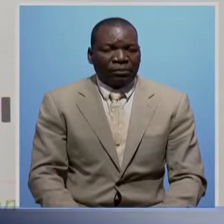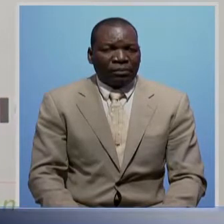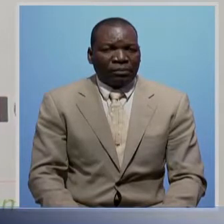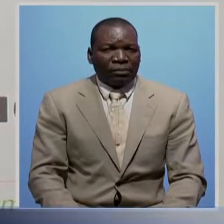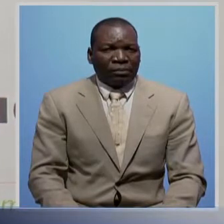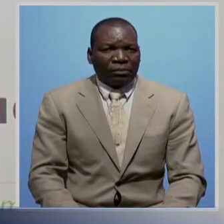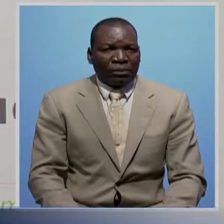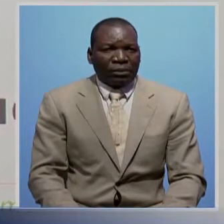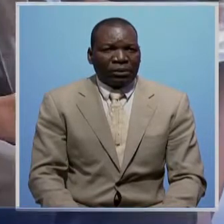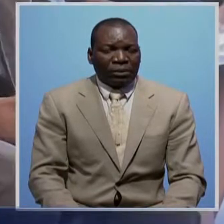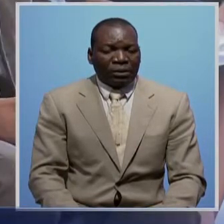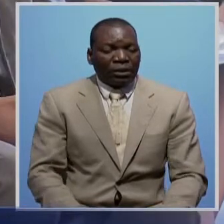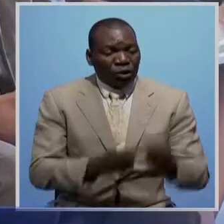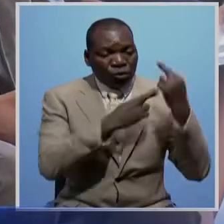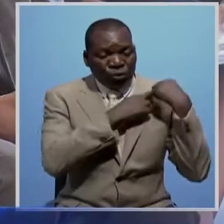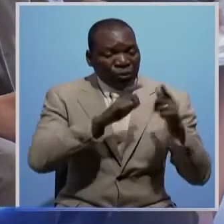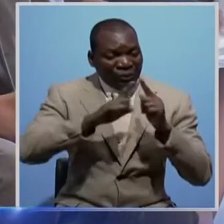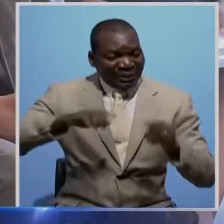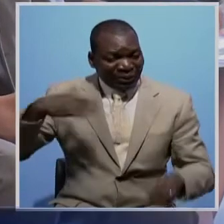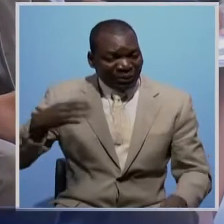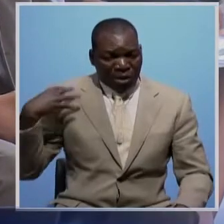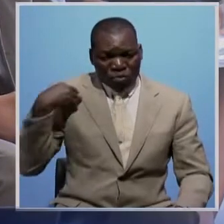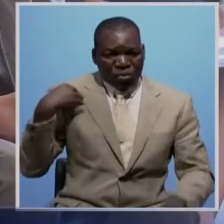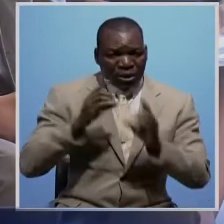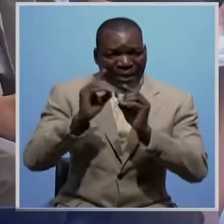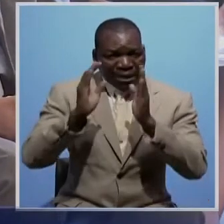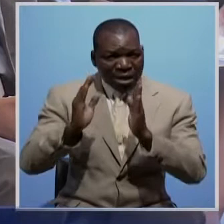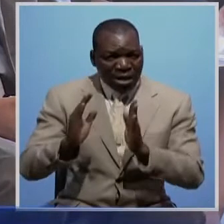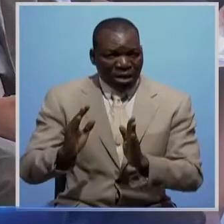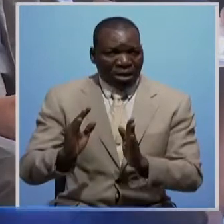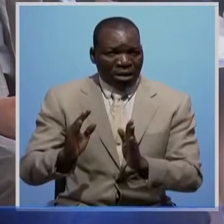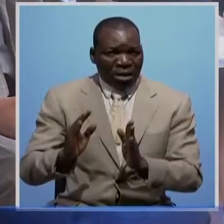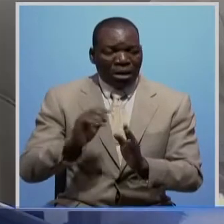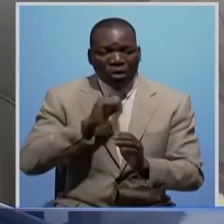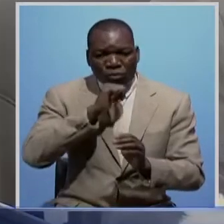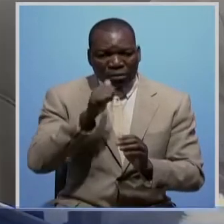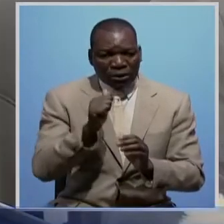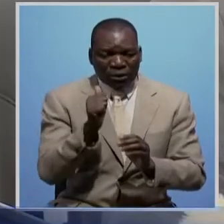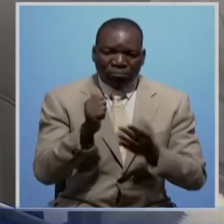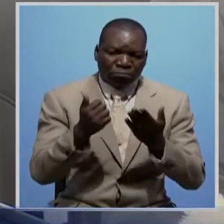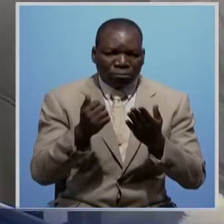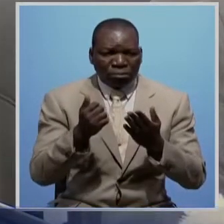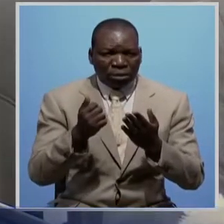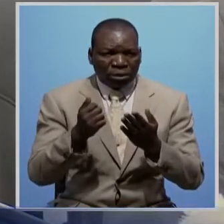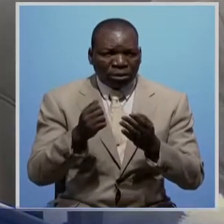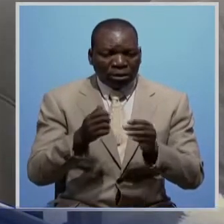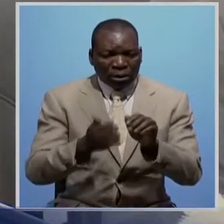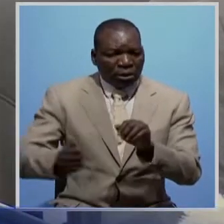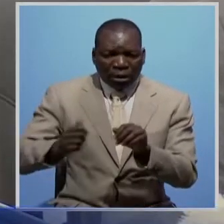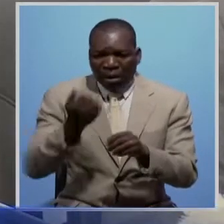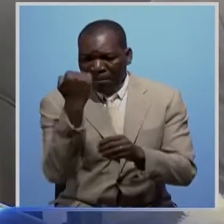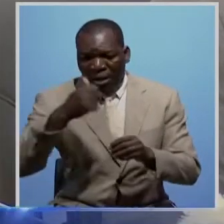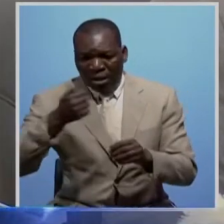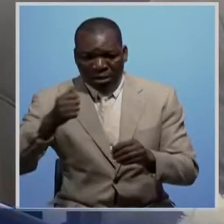As the task is huge, let me remind directors that you will not be taking over from another board, as you are the first